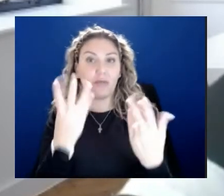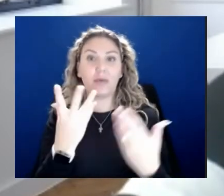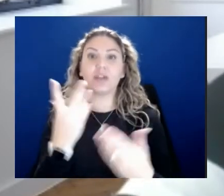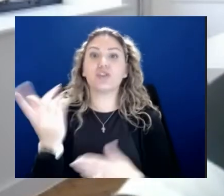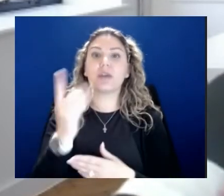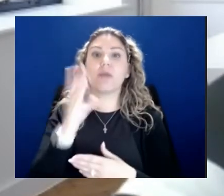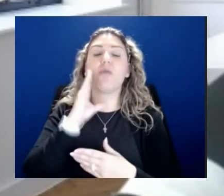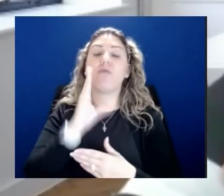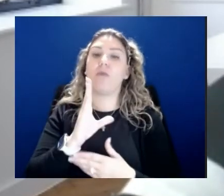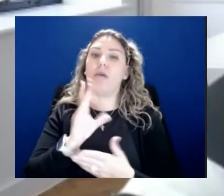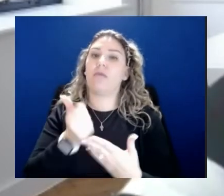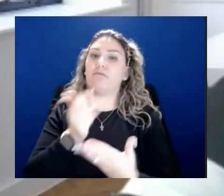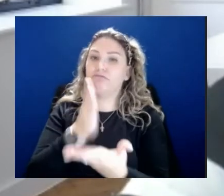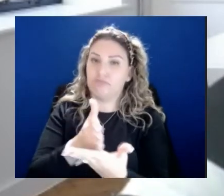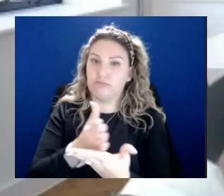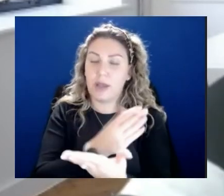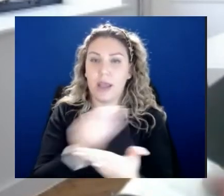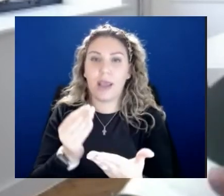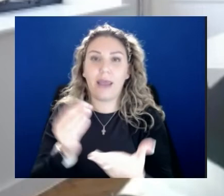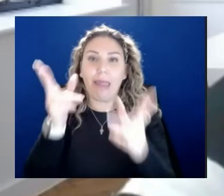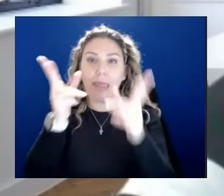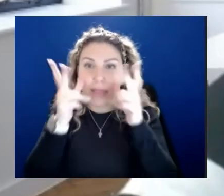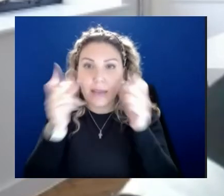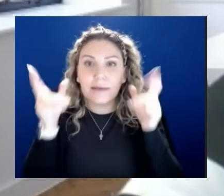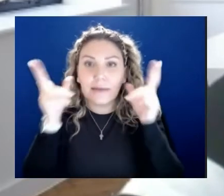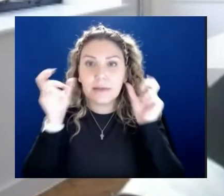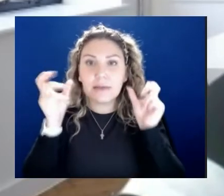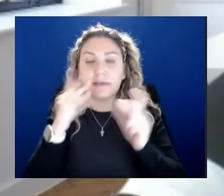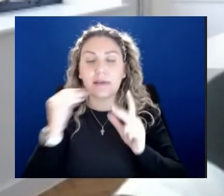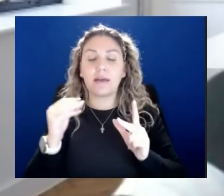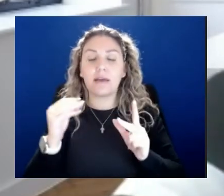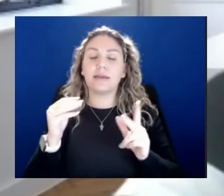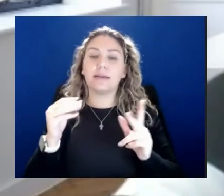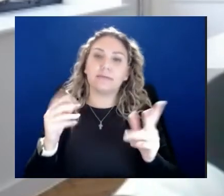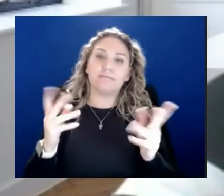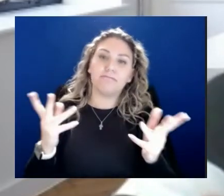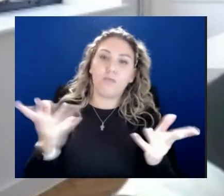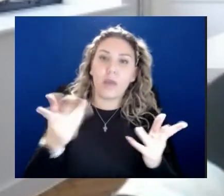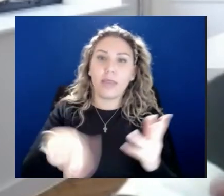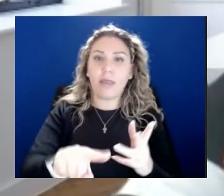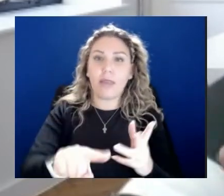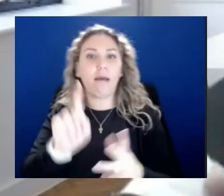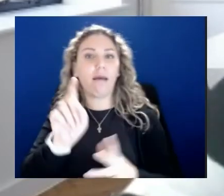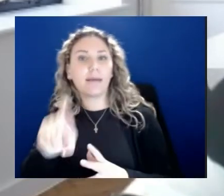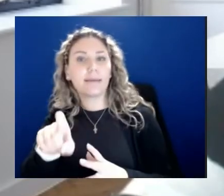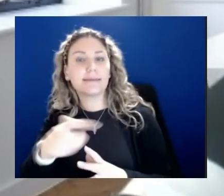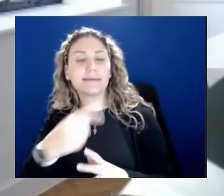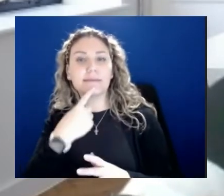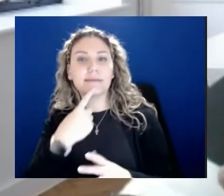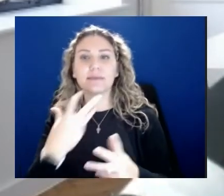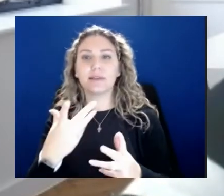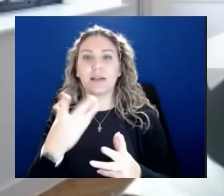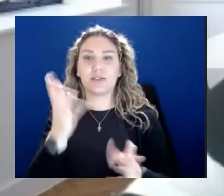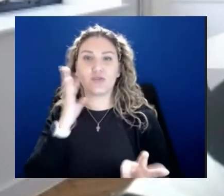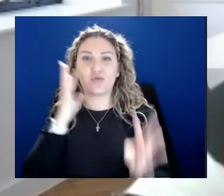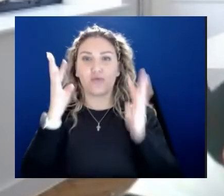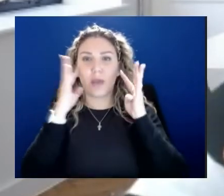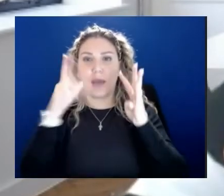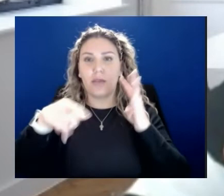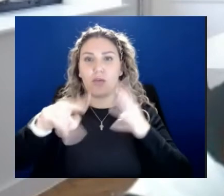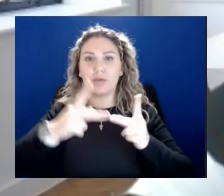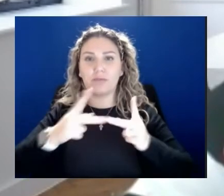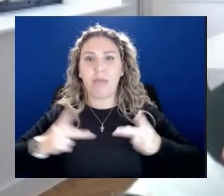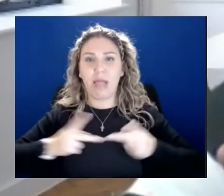it and that's going to listen to them and hear what they have to say as well. So let's make sure that we're creating those spaces and making it